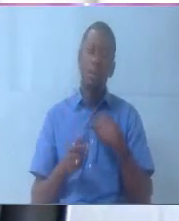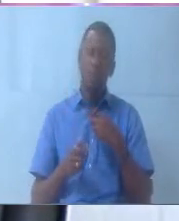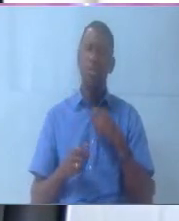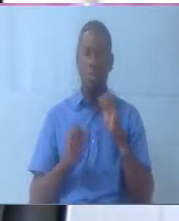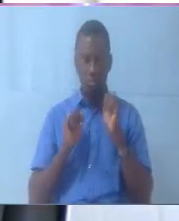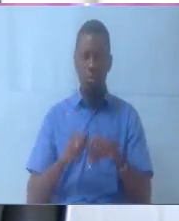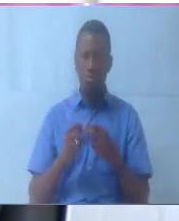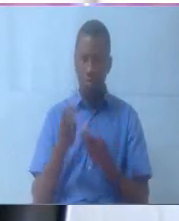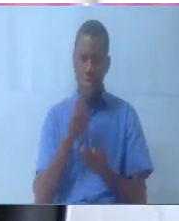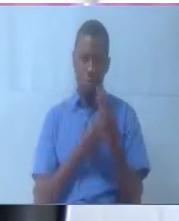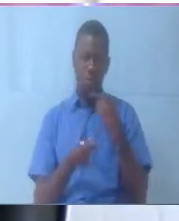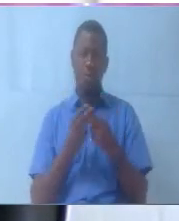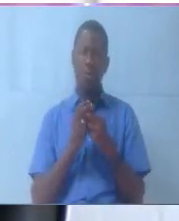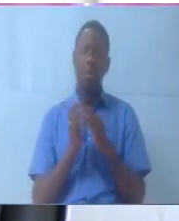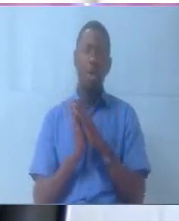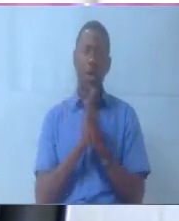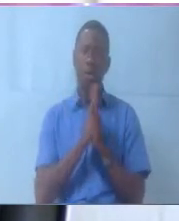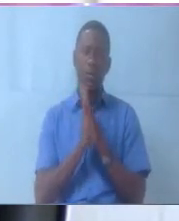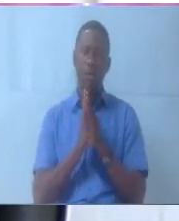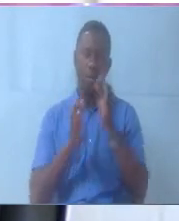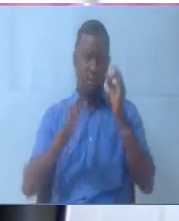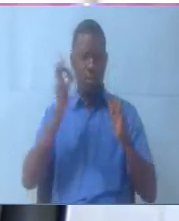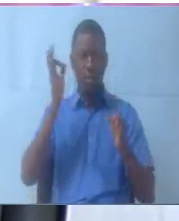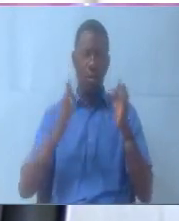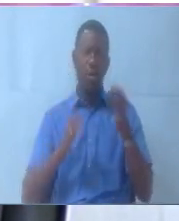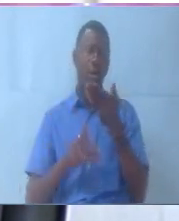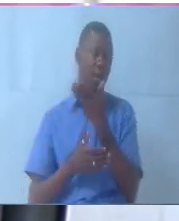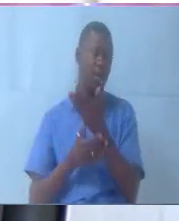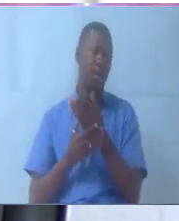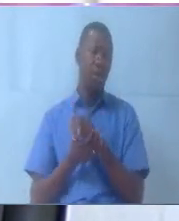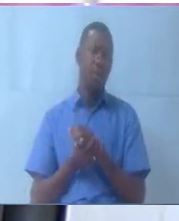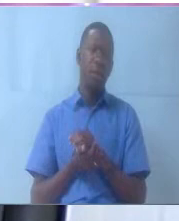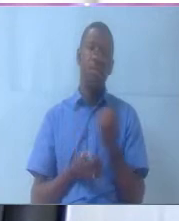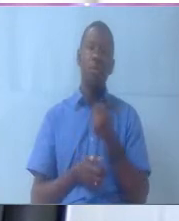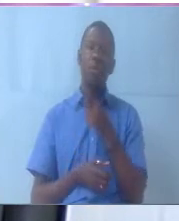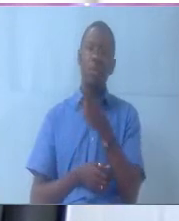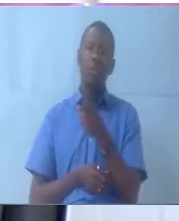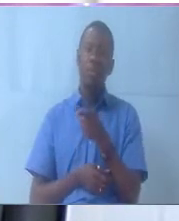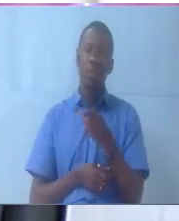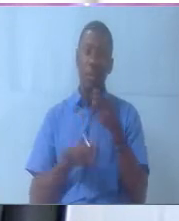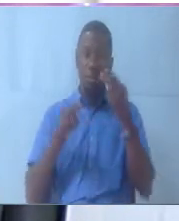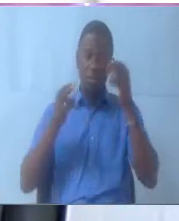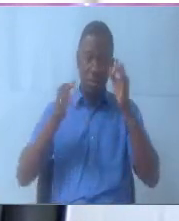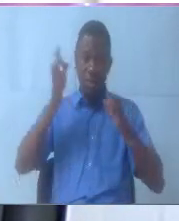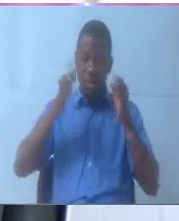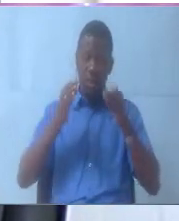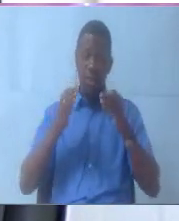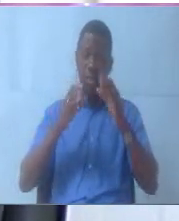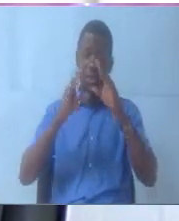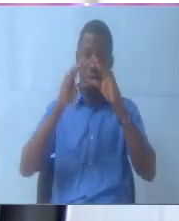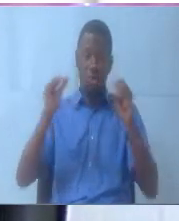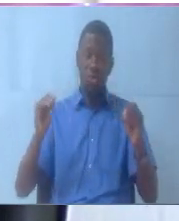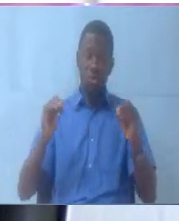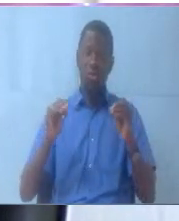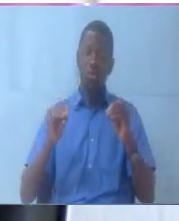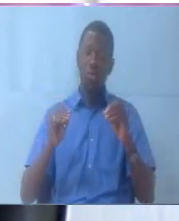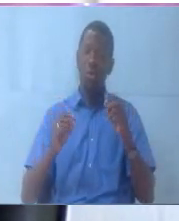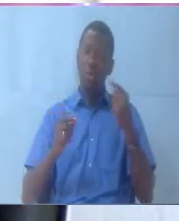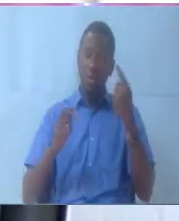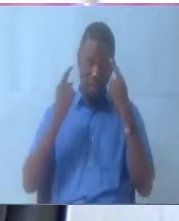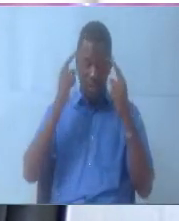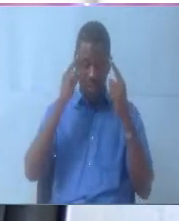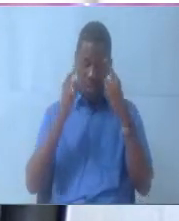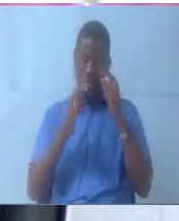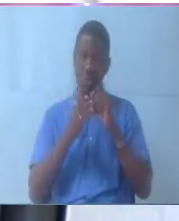Besides, this is a magistrate's court's decision, katu nyimu magistrate kiti bunda la kangolete and I do not have jurisdiction in the